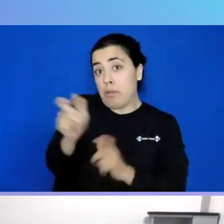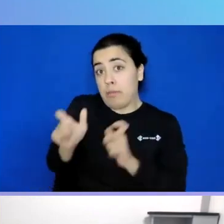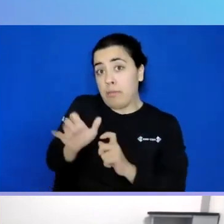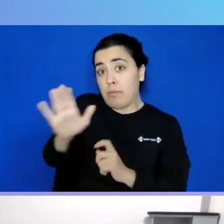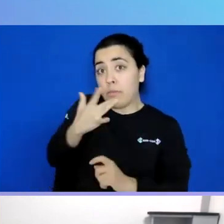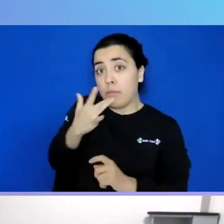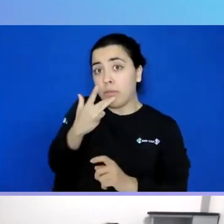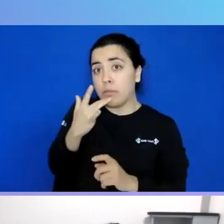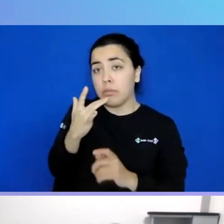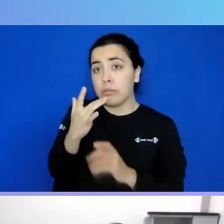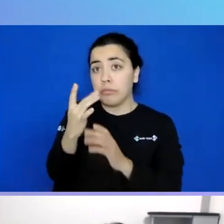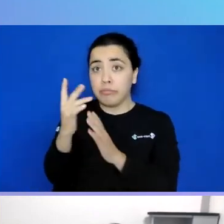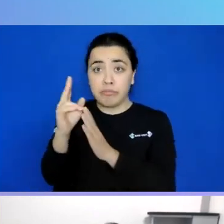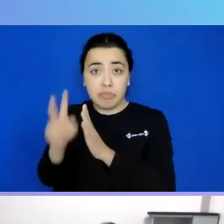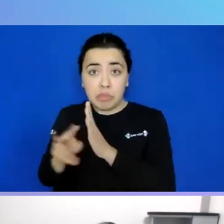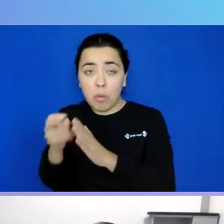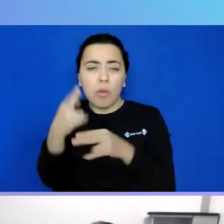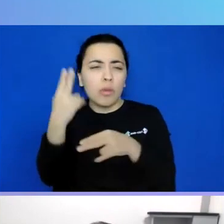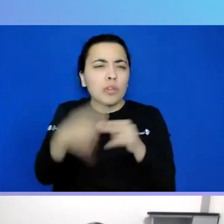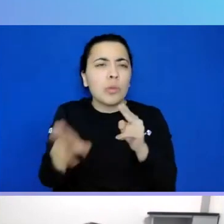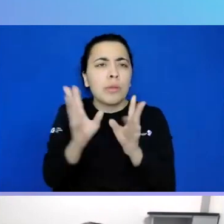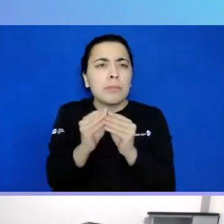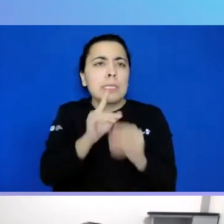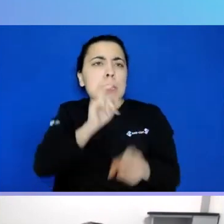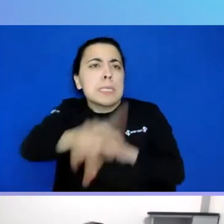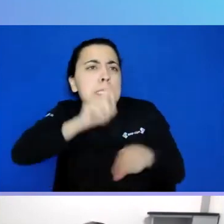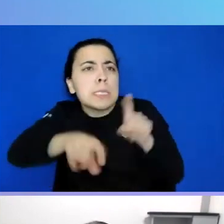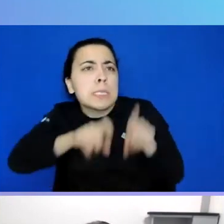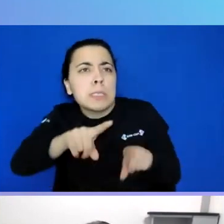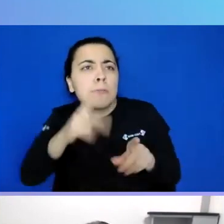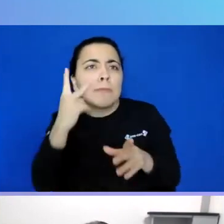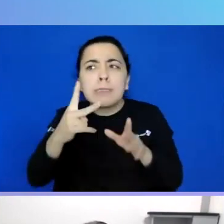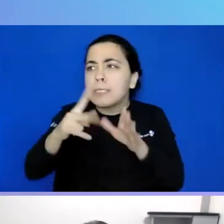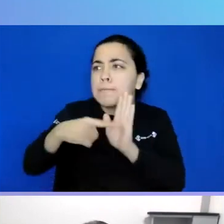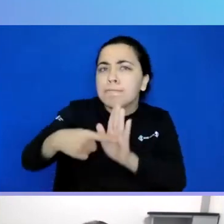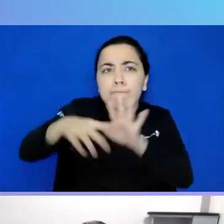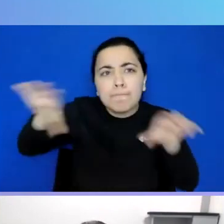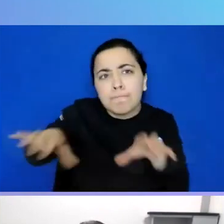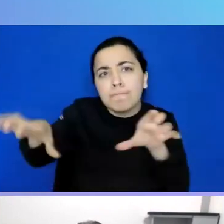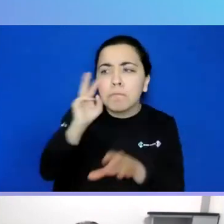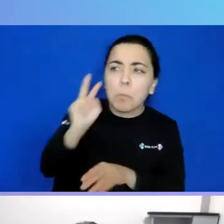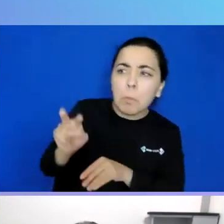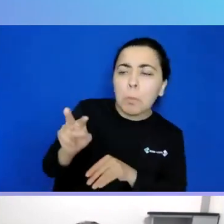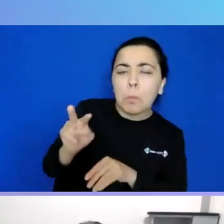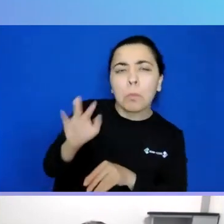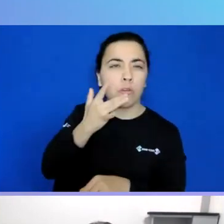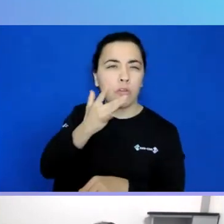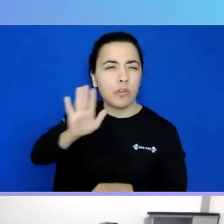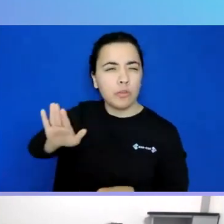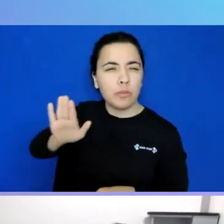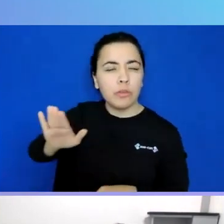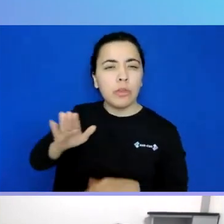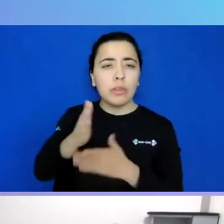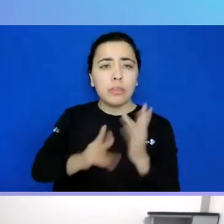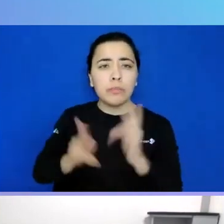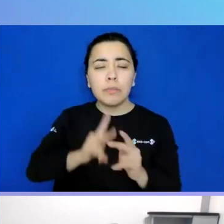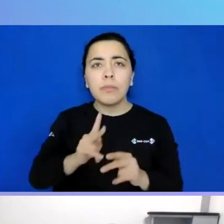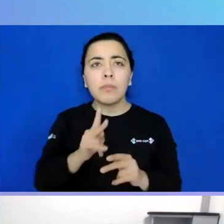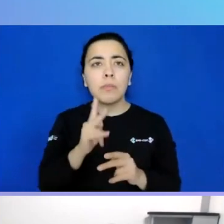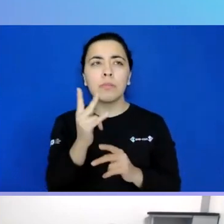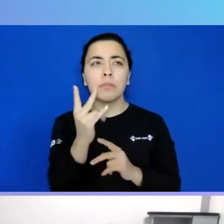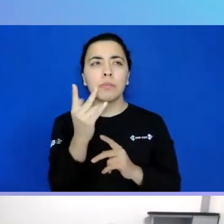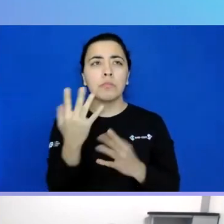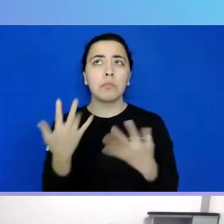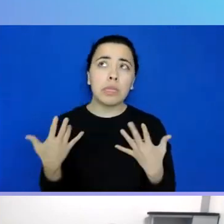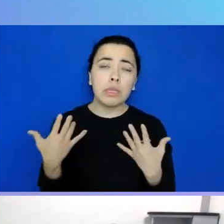very short meetings where they can ask a lot of questions and see something demoed. Some people would way rather watch the video afterwards,